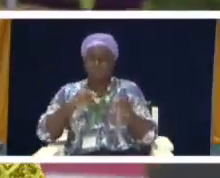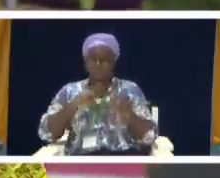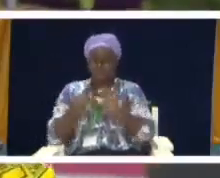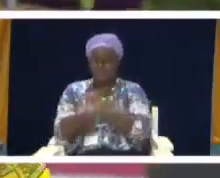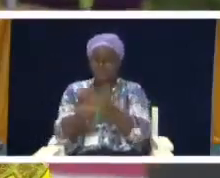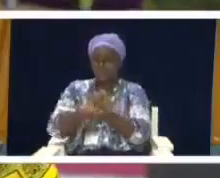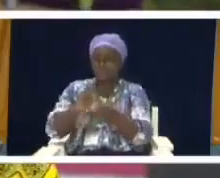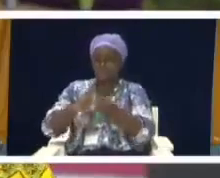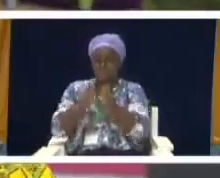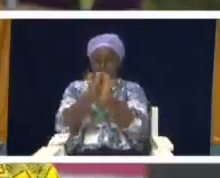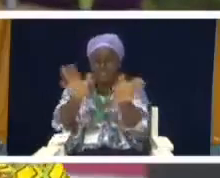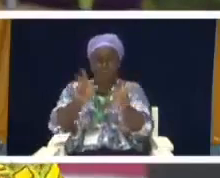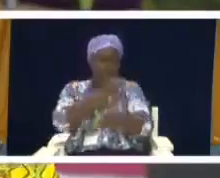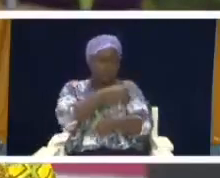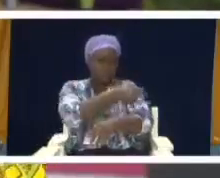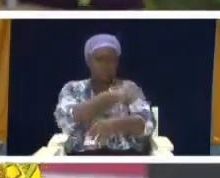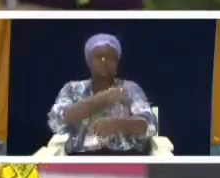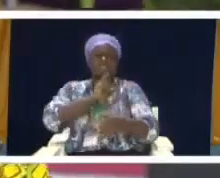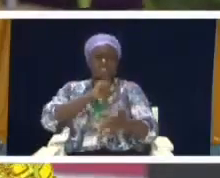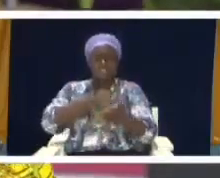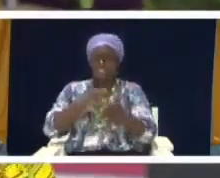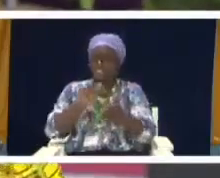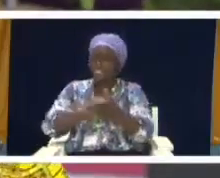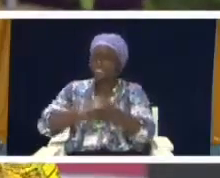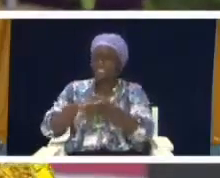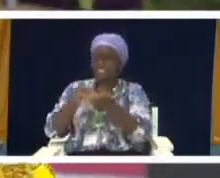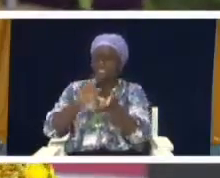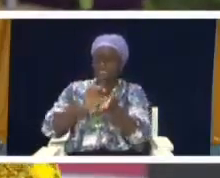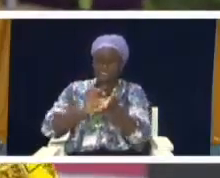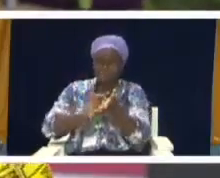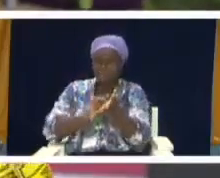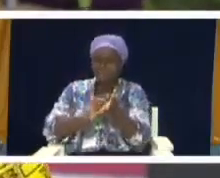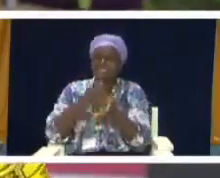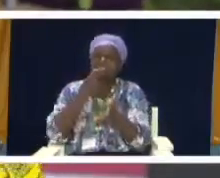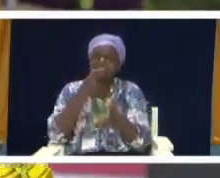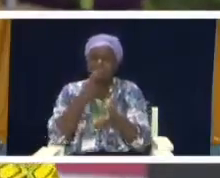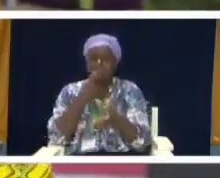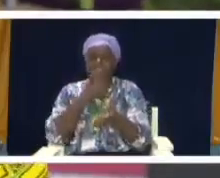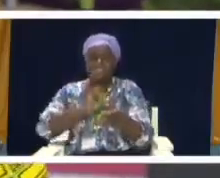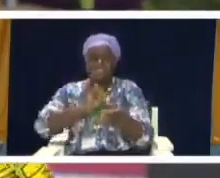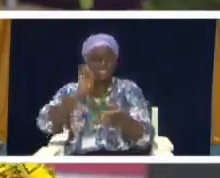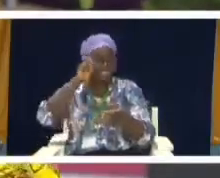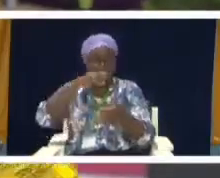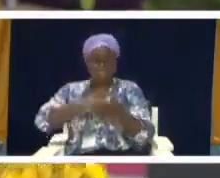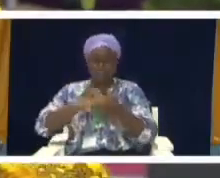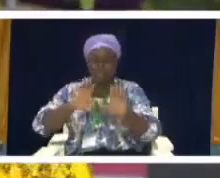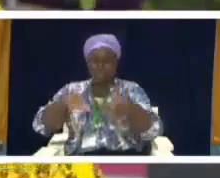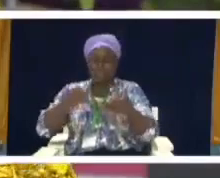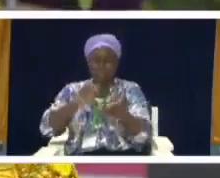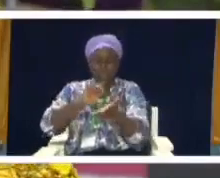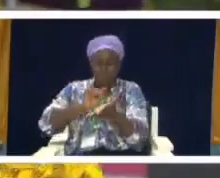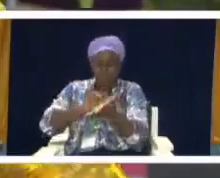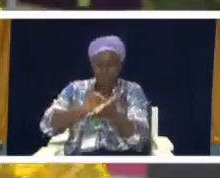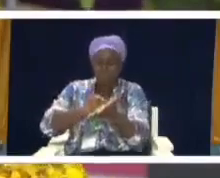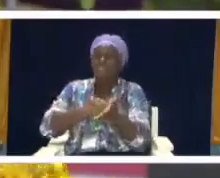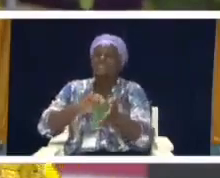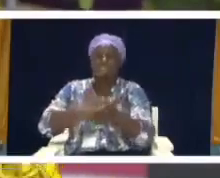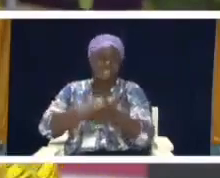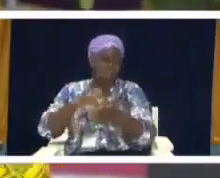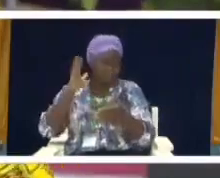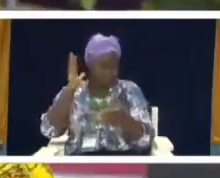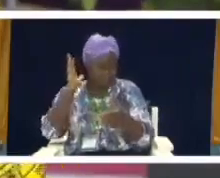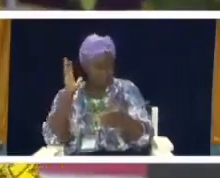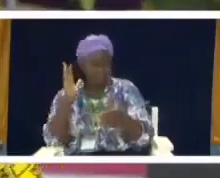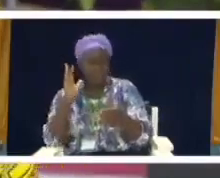said, is it that serious? He said, yes. But I will give you a medication that will calm you down for some minutes. I was panting. I was breathing